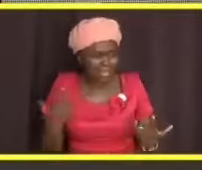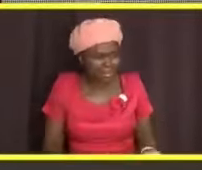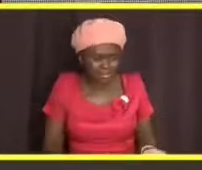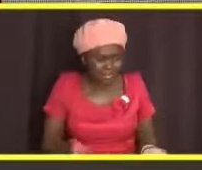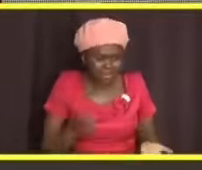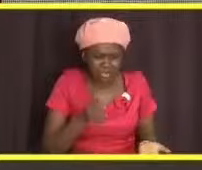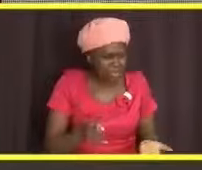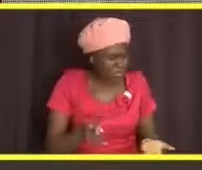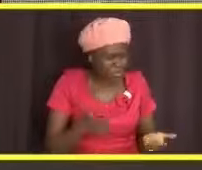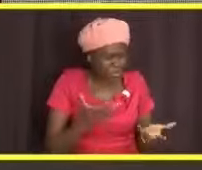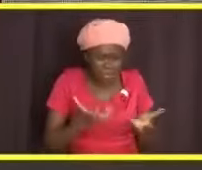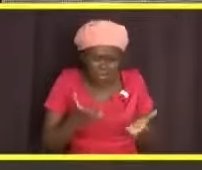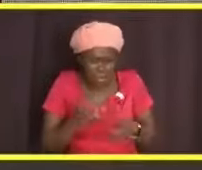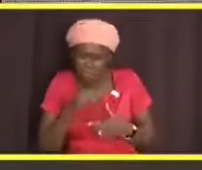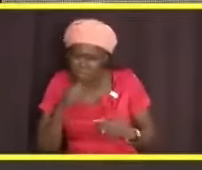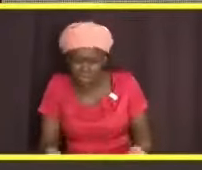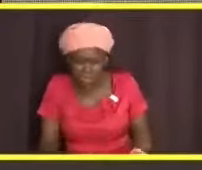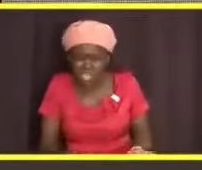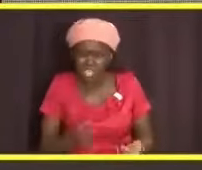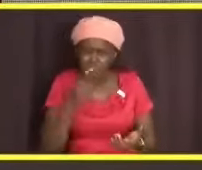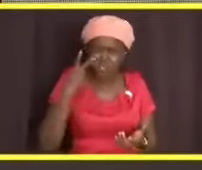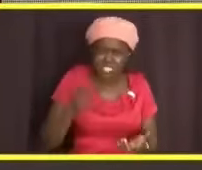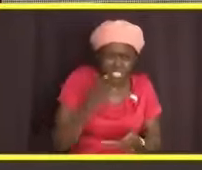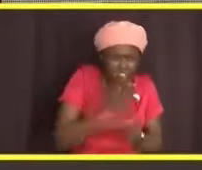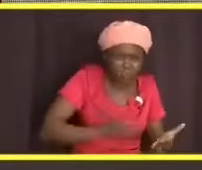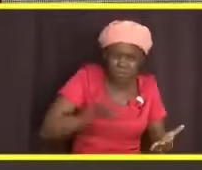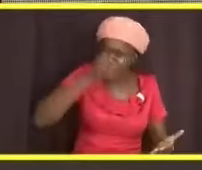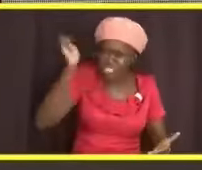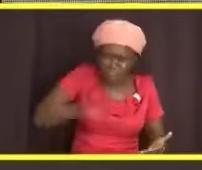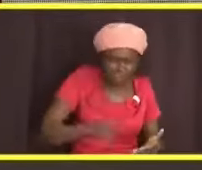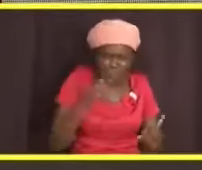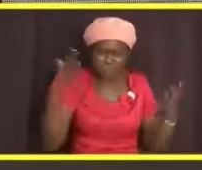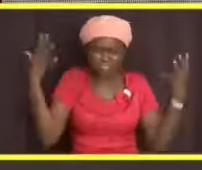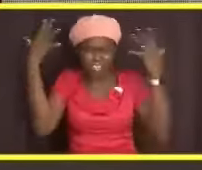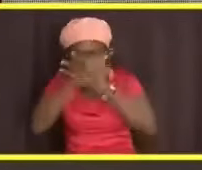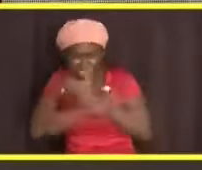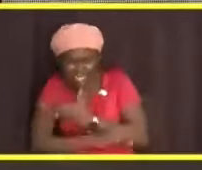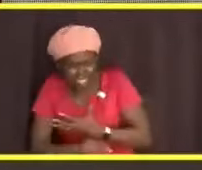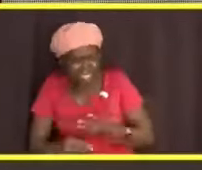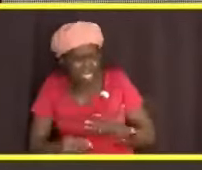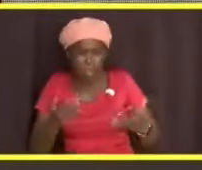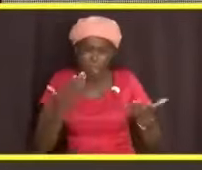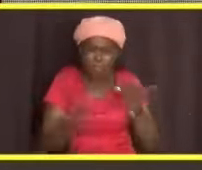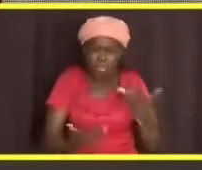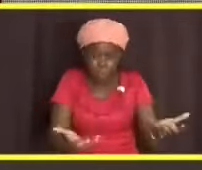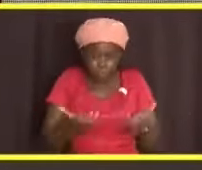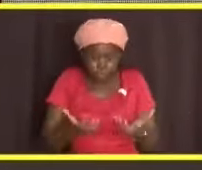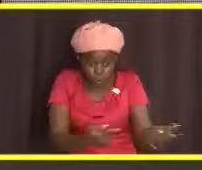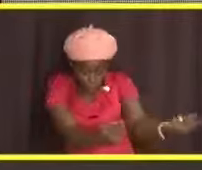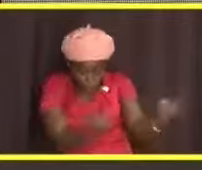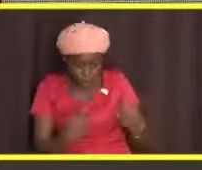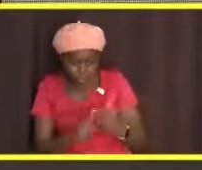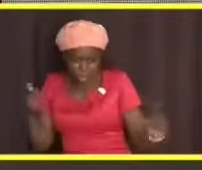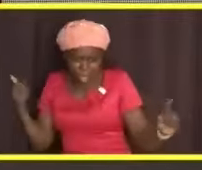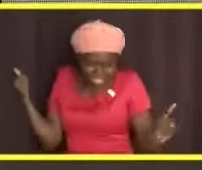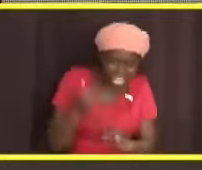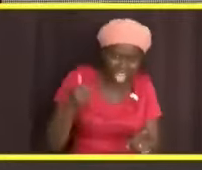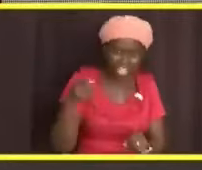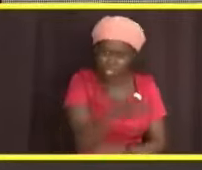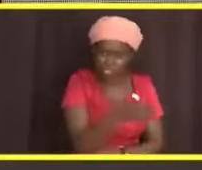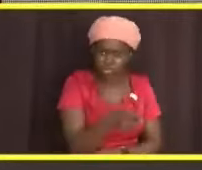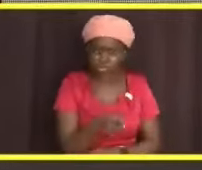without, forces of darkness may want to come to attack you. Might